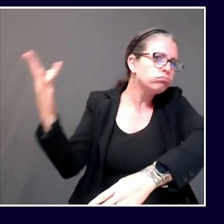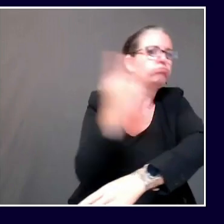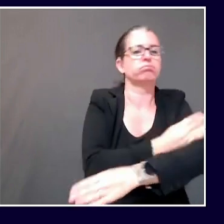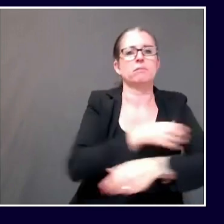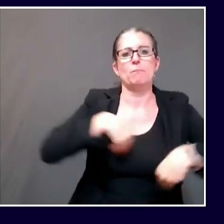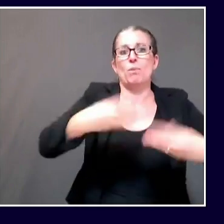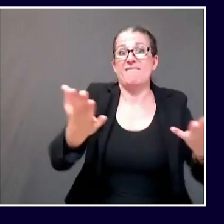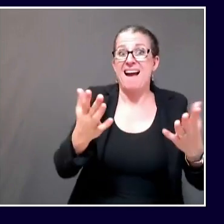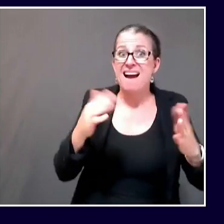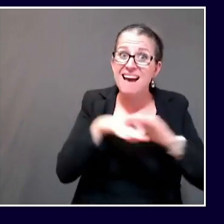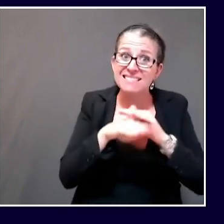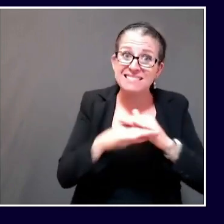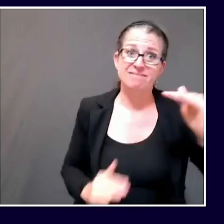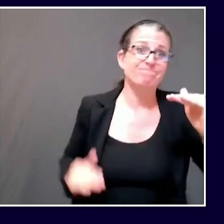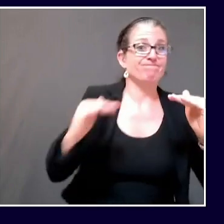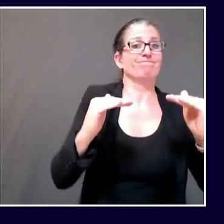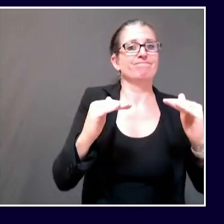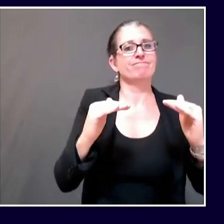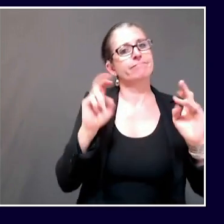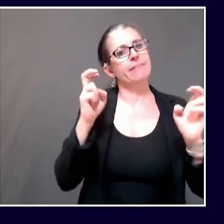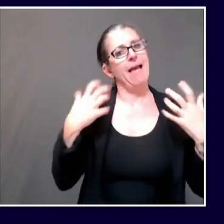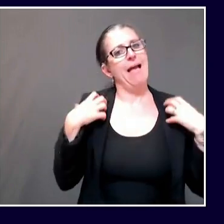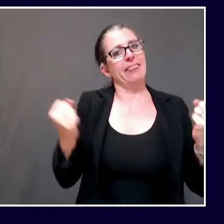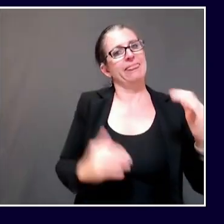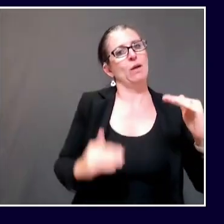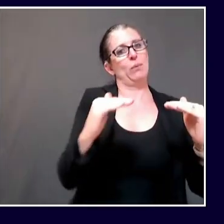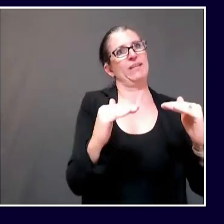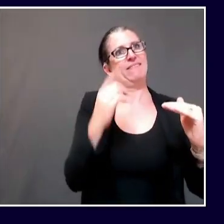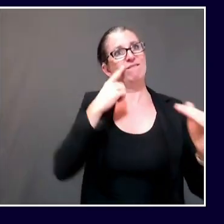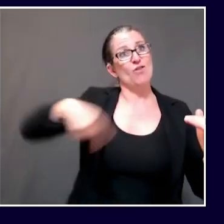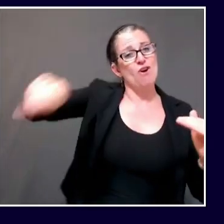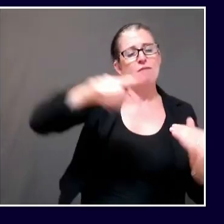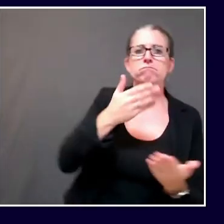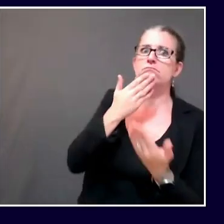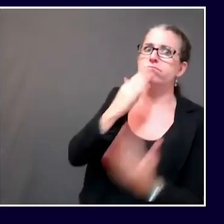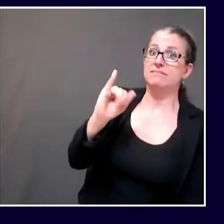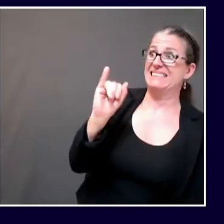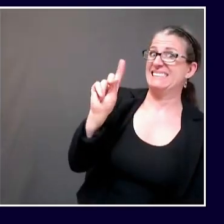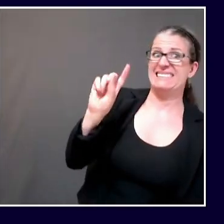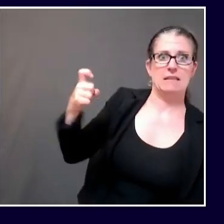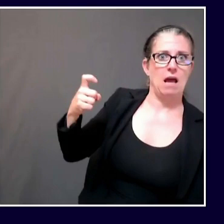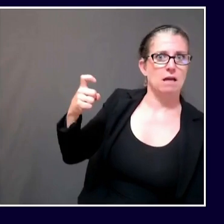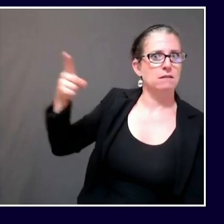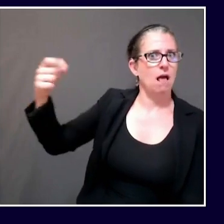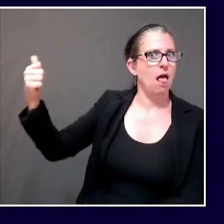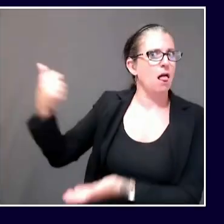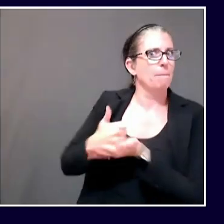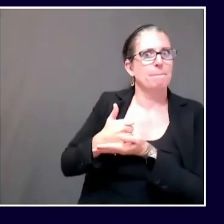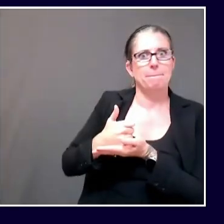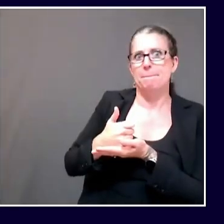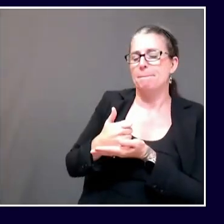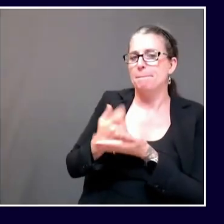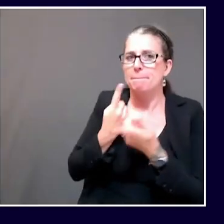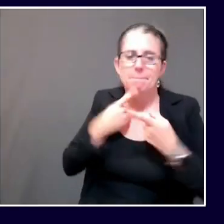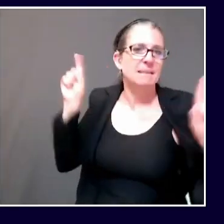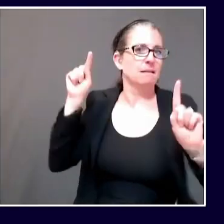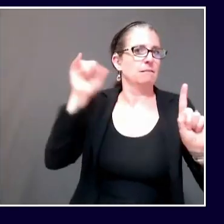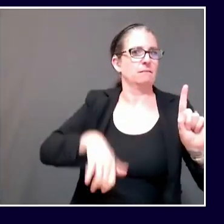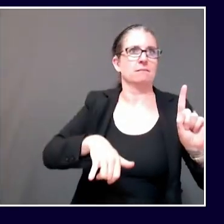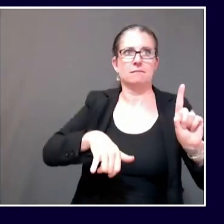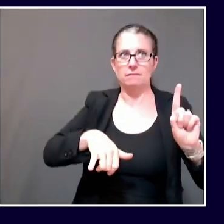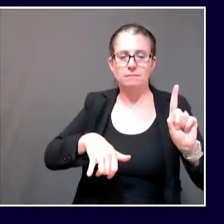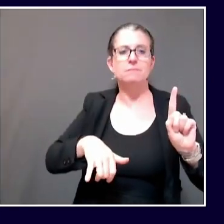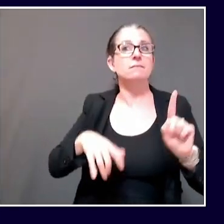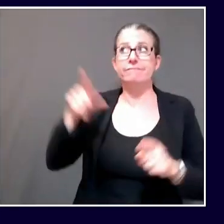collaboration, and contribution to Maine's high ranking among states in COVID-19 response. Also today,